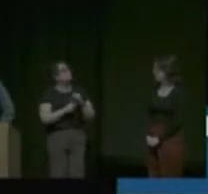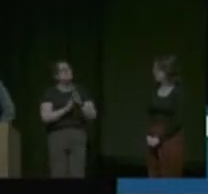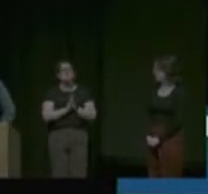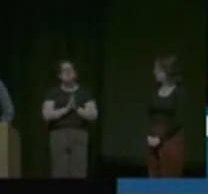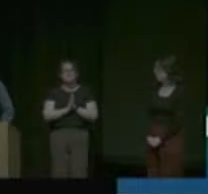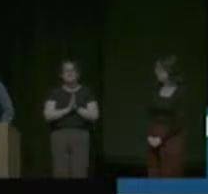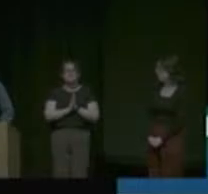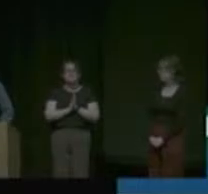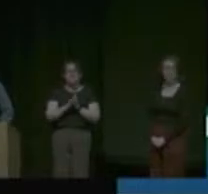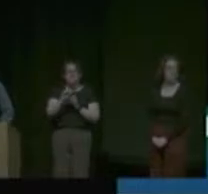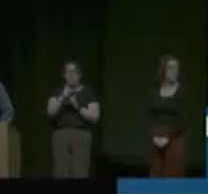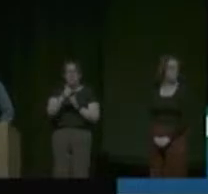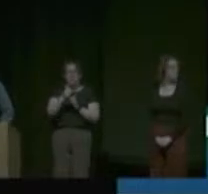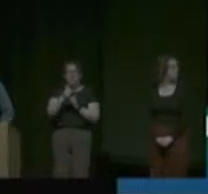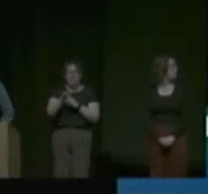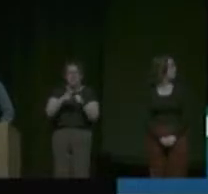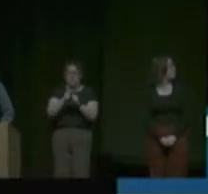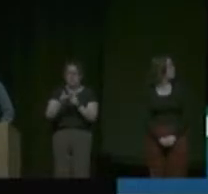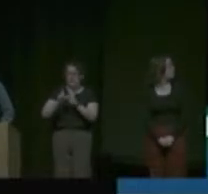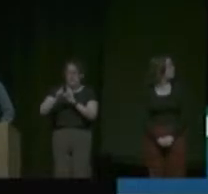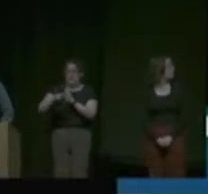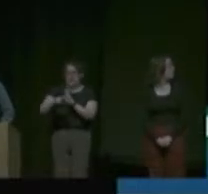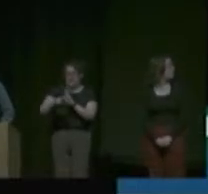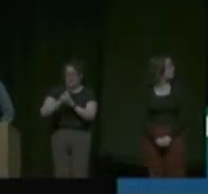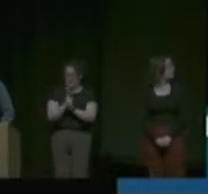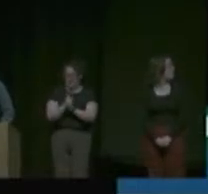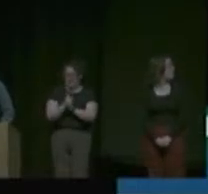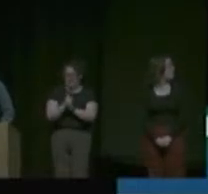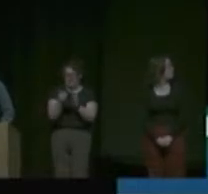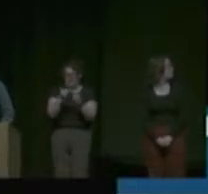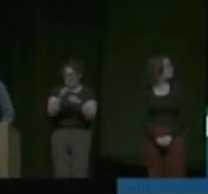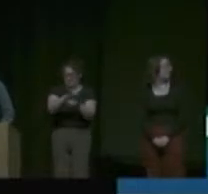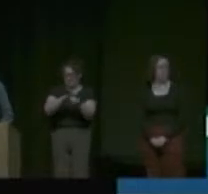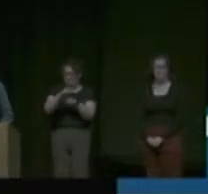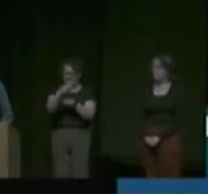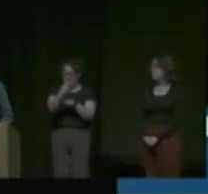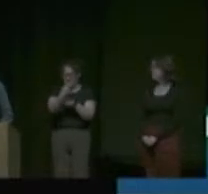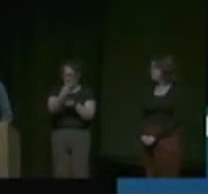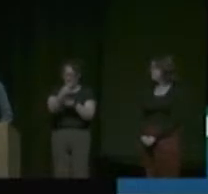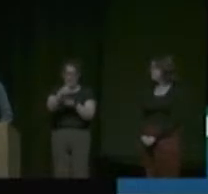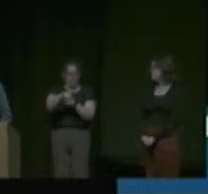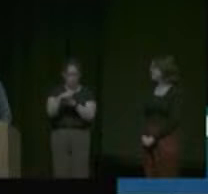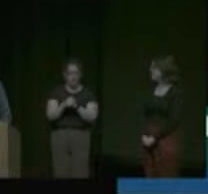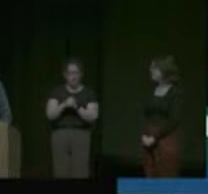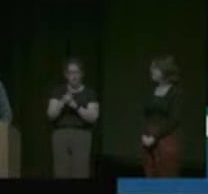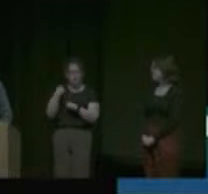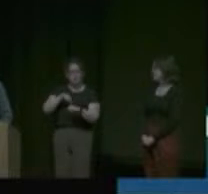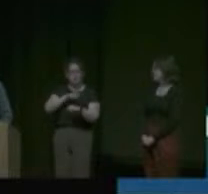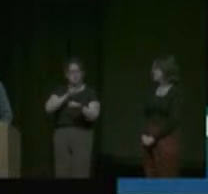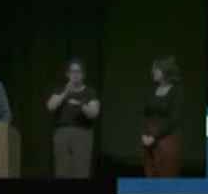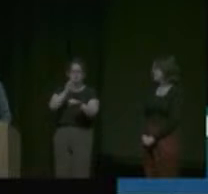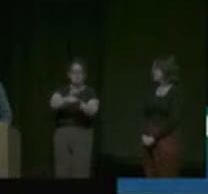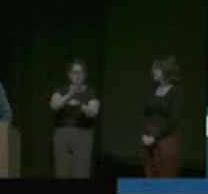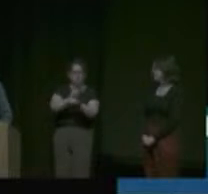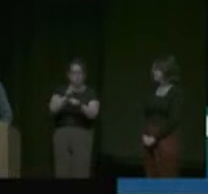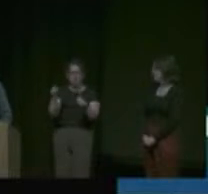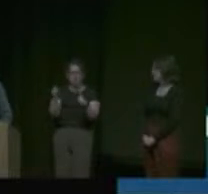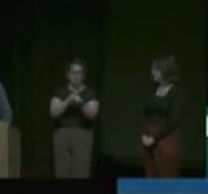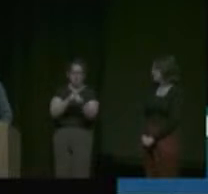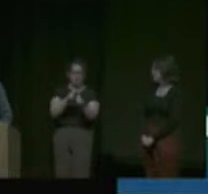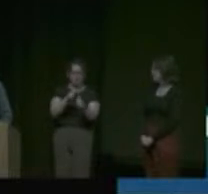About 10 years after that, and again, pretty close to our headquarters, Sevenson performed work at the first Superfund